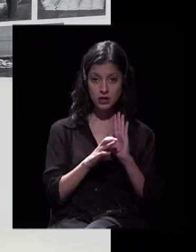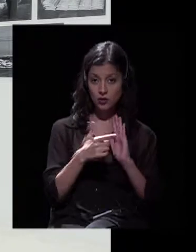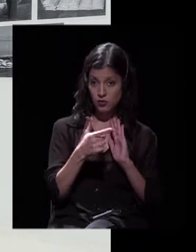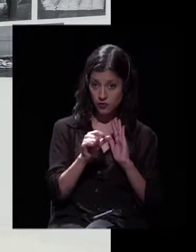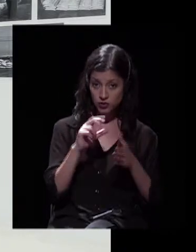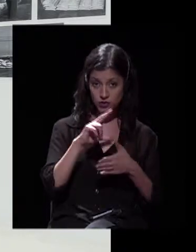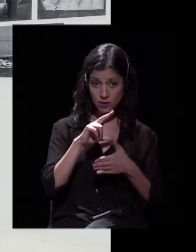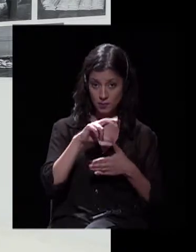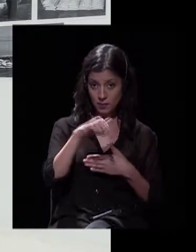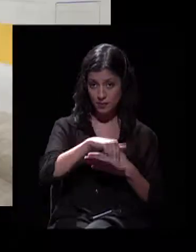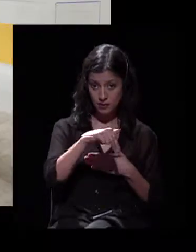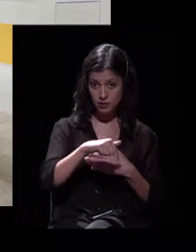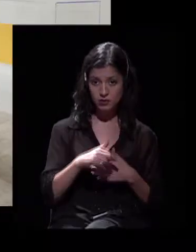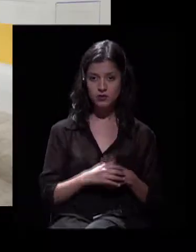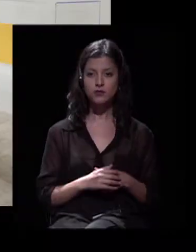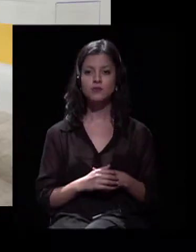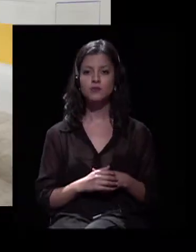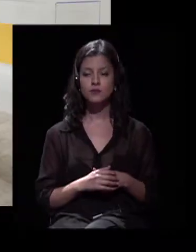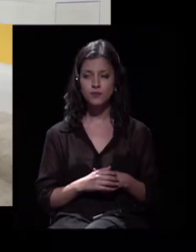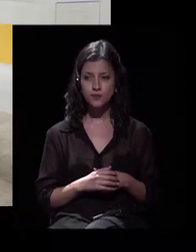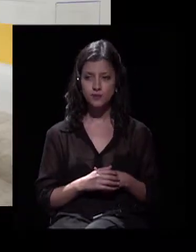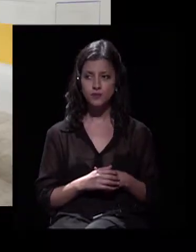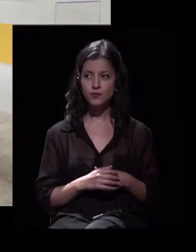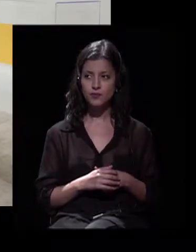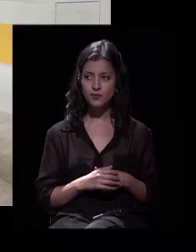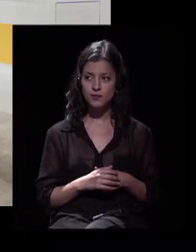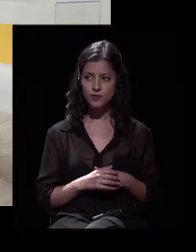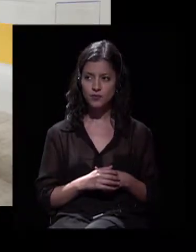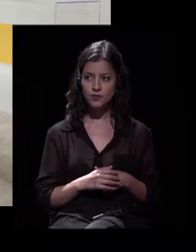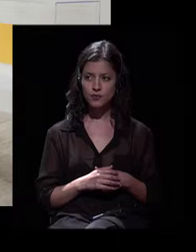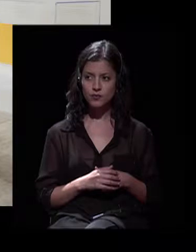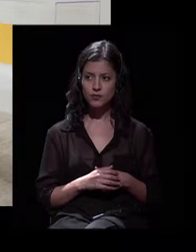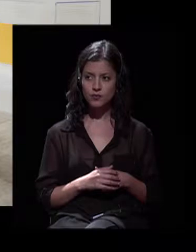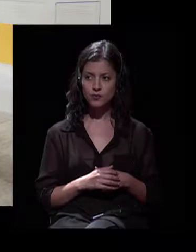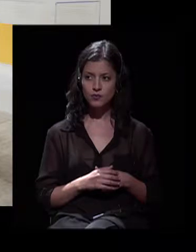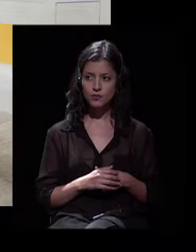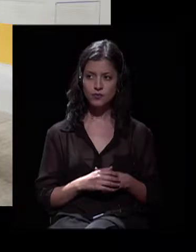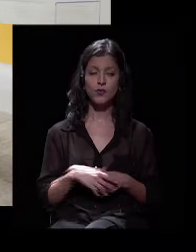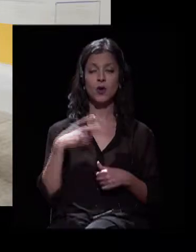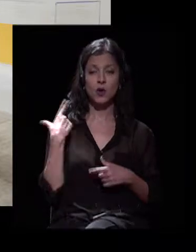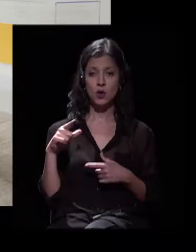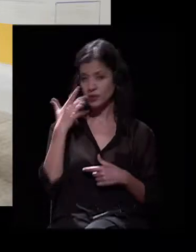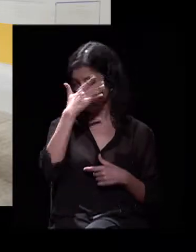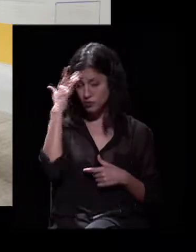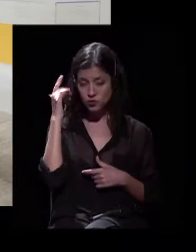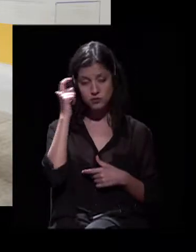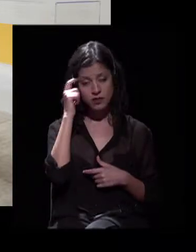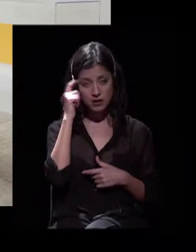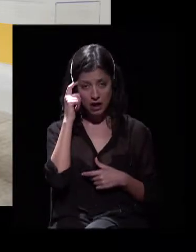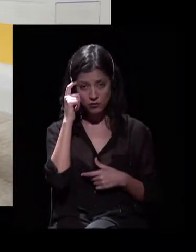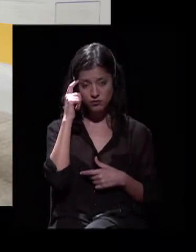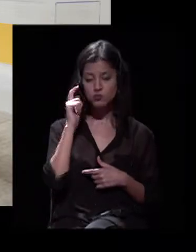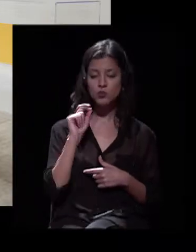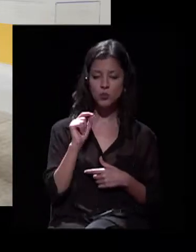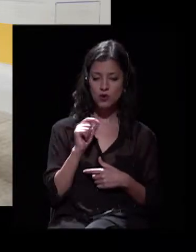Others sought in local forms, more often than not, these contrasting positions intersected, coinciding in their desire